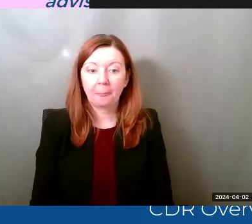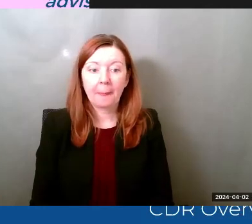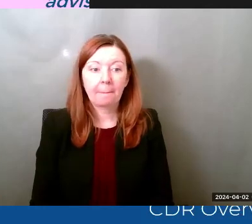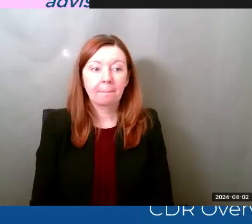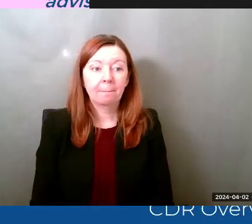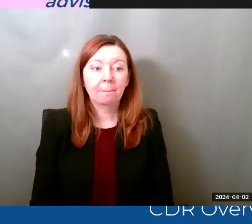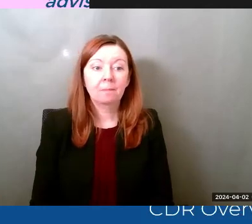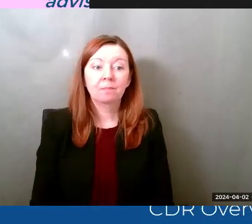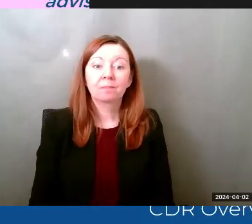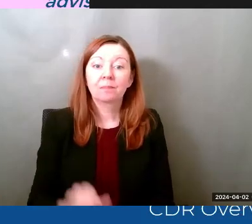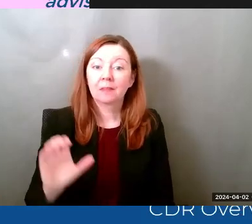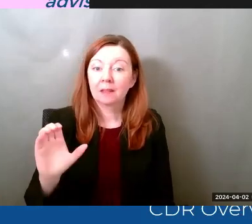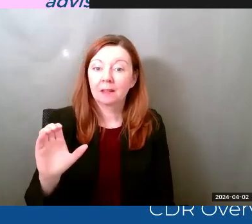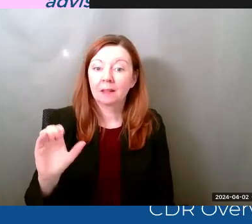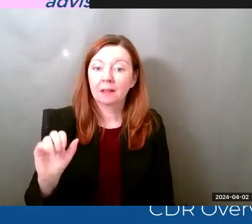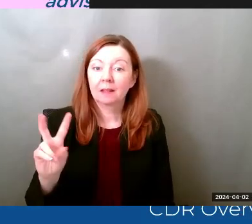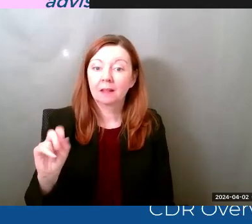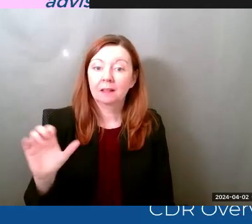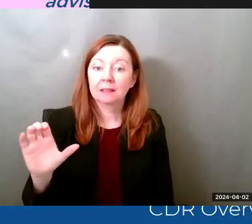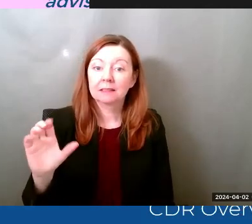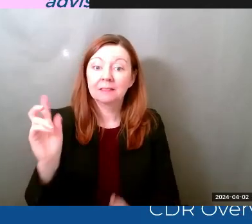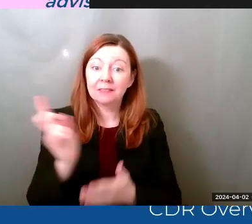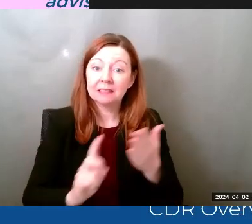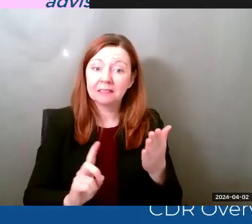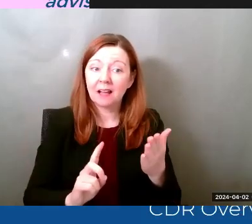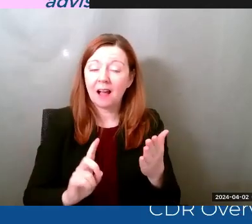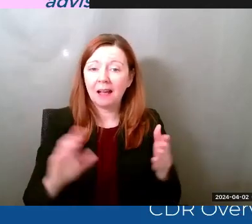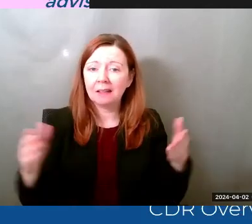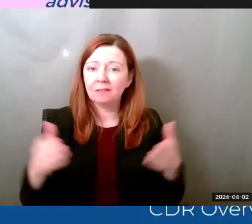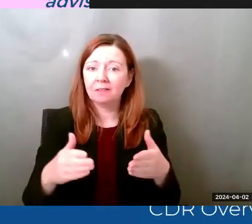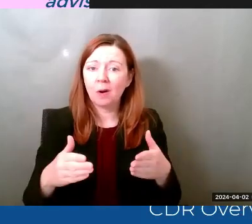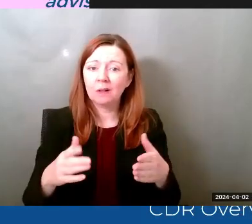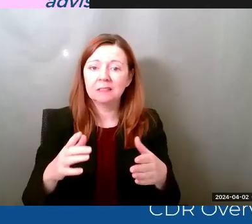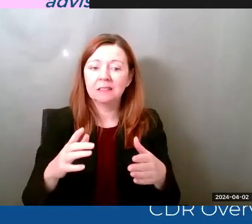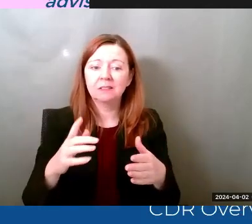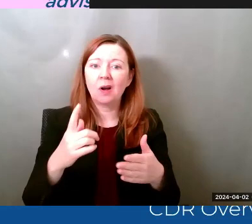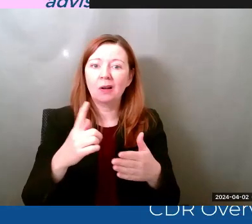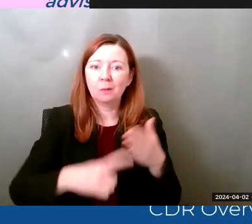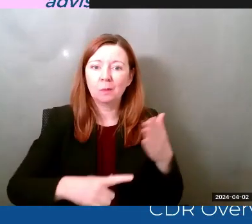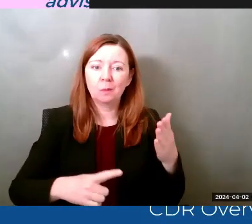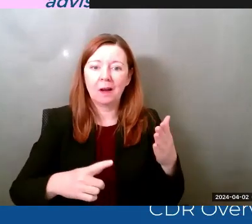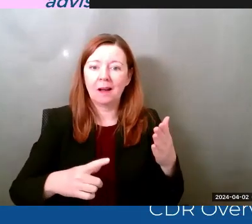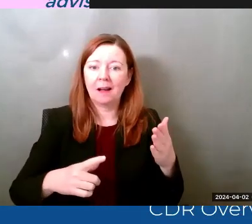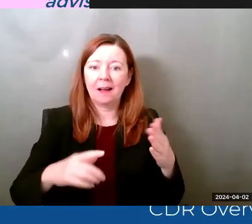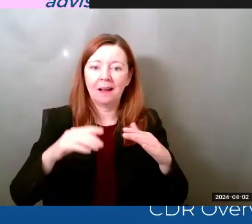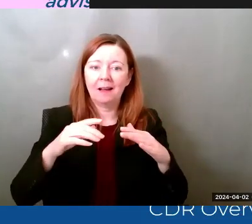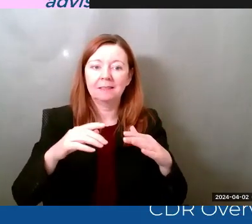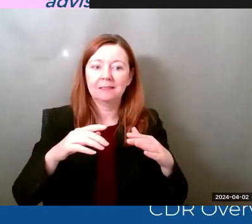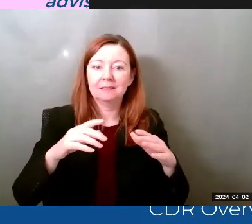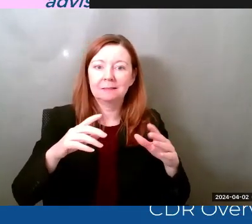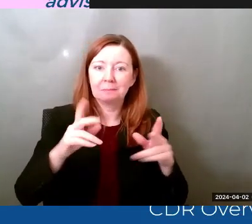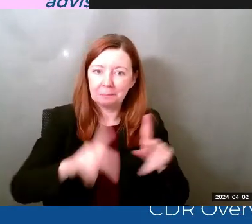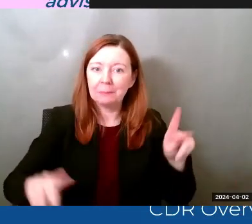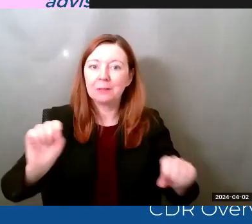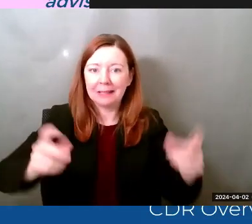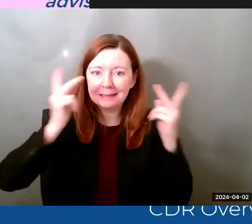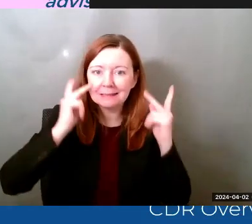Civic design focuses on parts of a project that are visible to and accessible by the public.